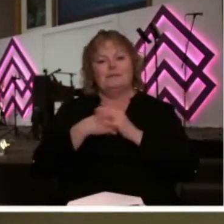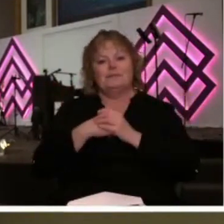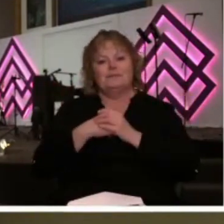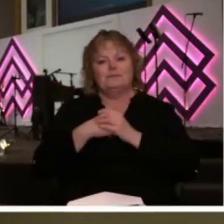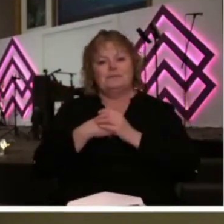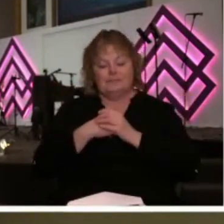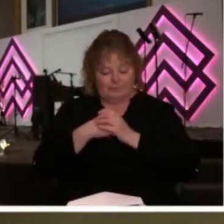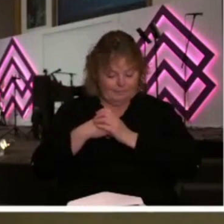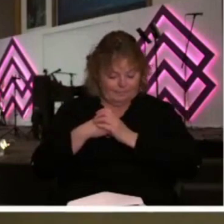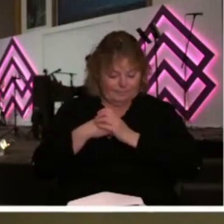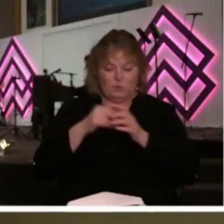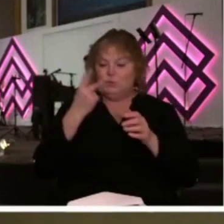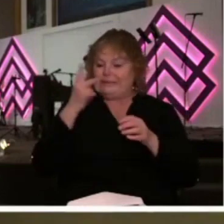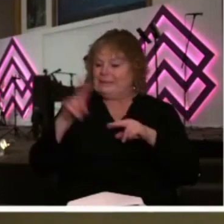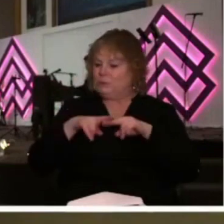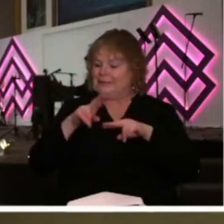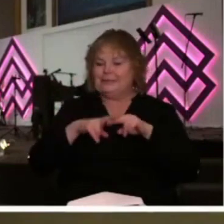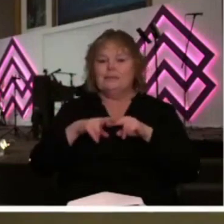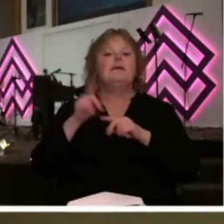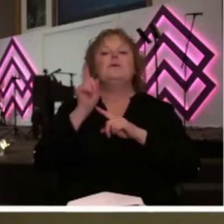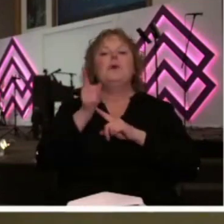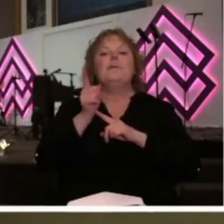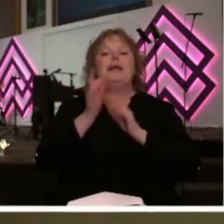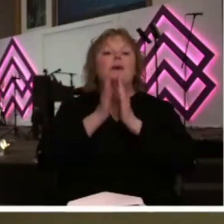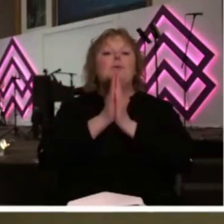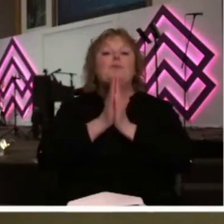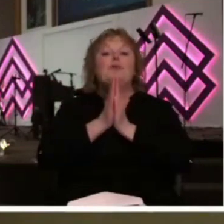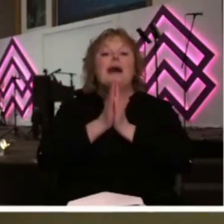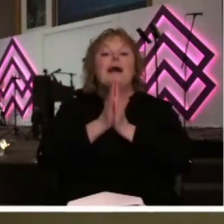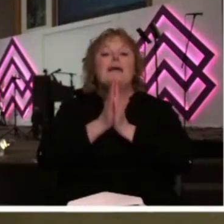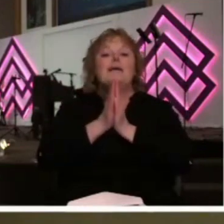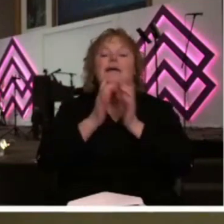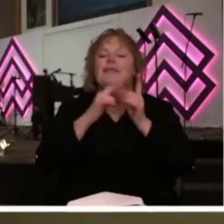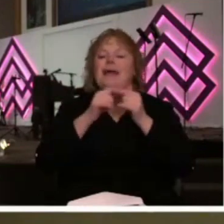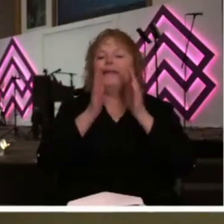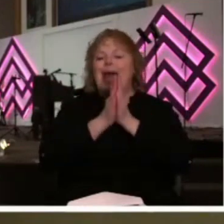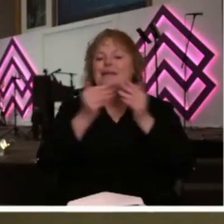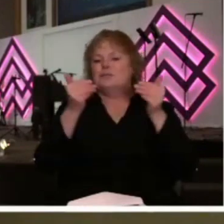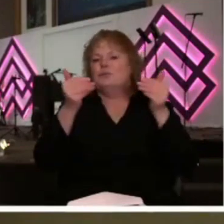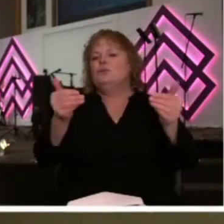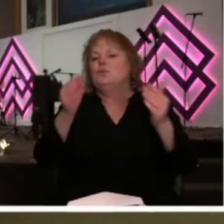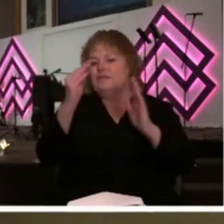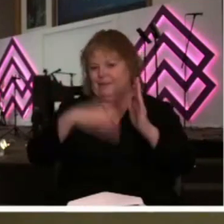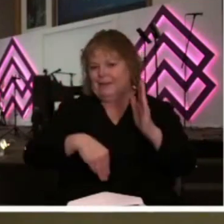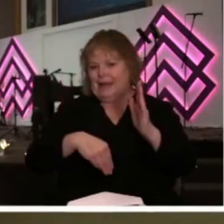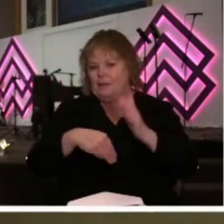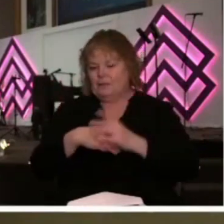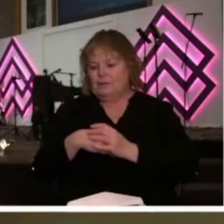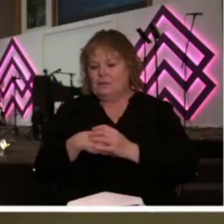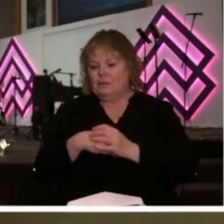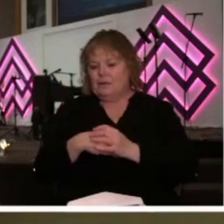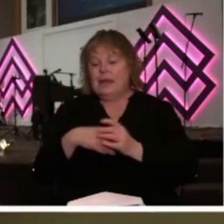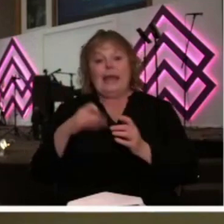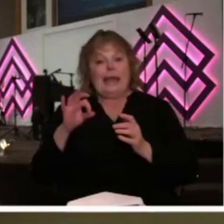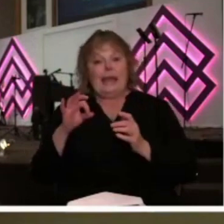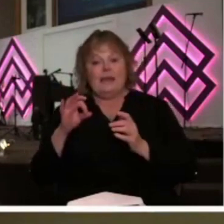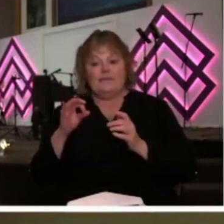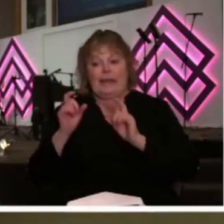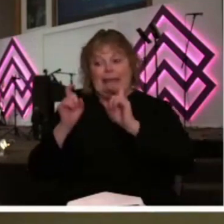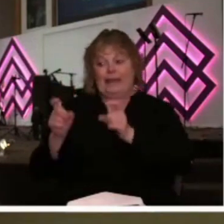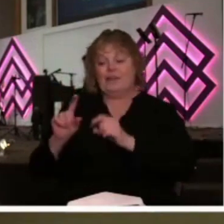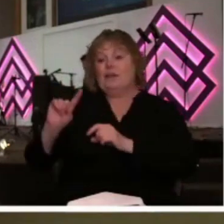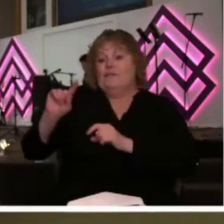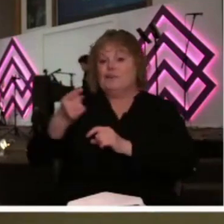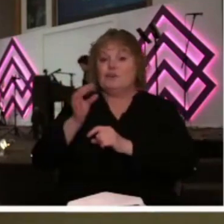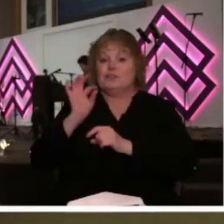found on your seat. And in just a moment, I'm going to pray, and then I'm going to ask that you would do that. If you're participating in the first fruits offering,